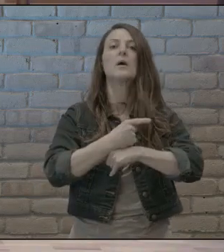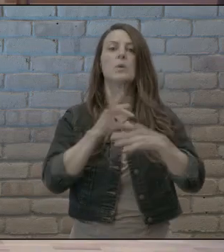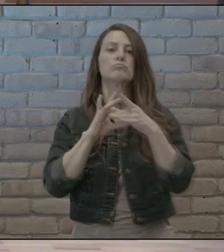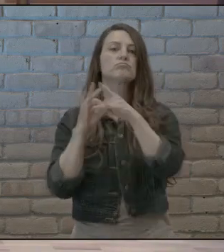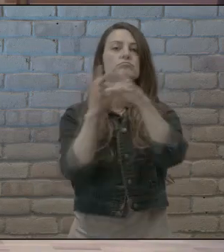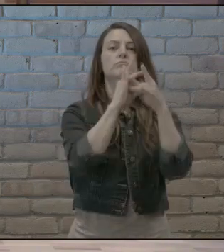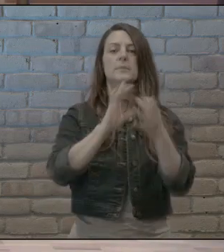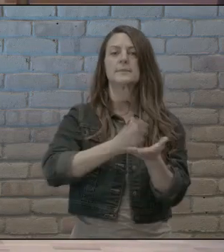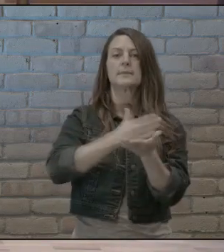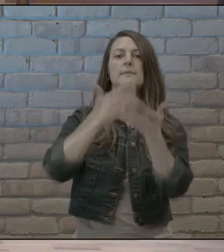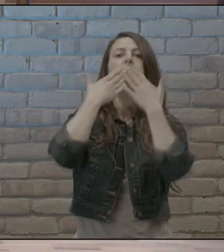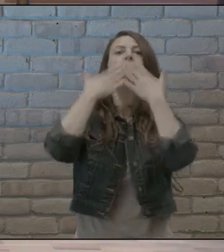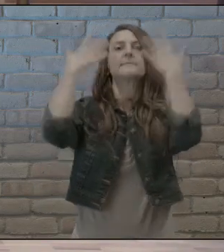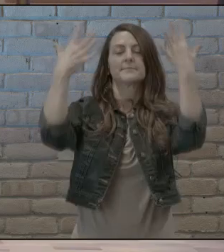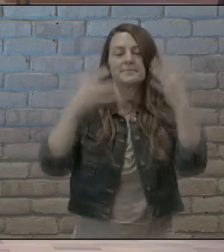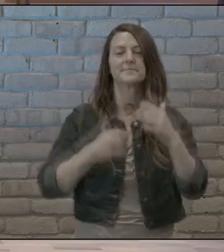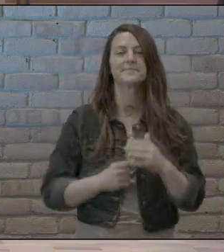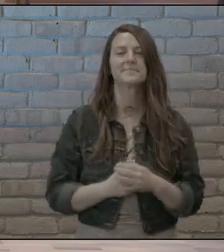in song.